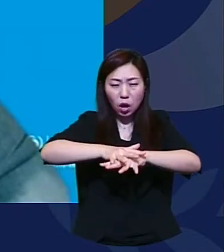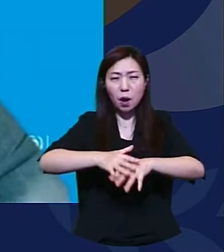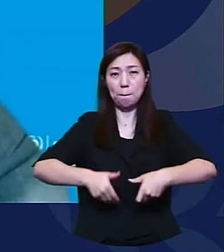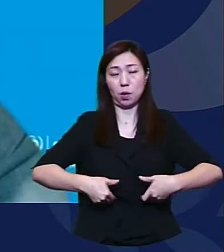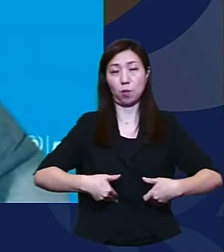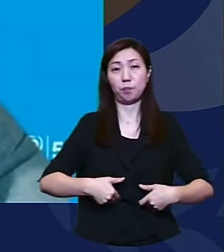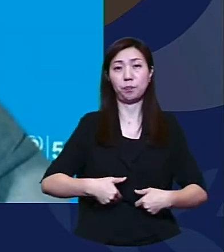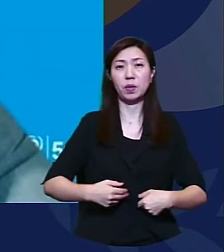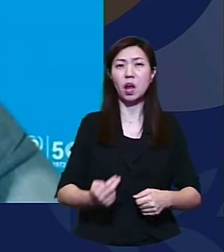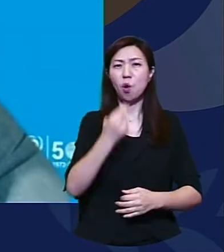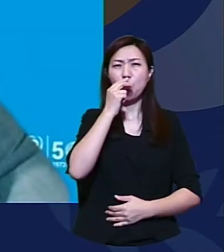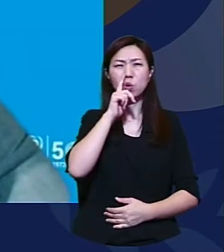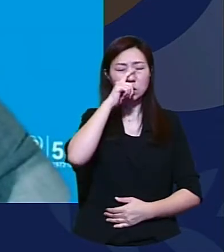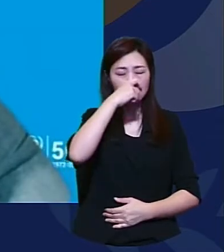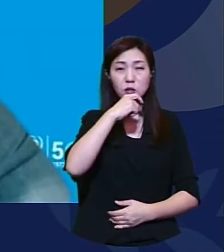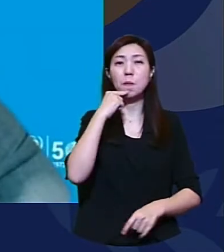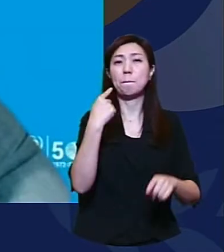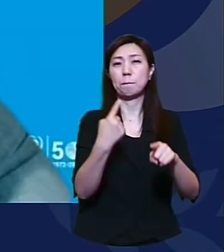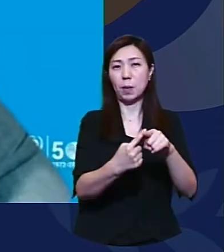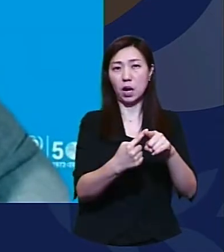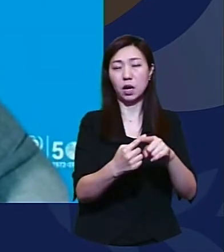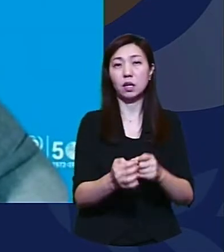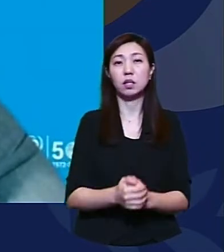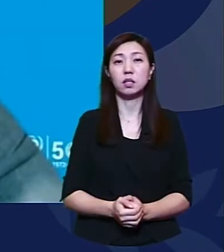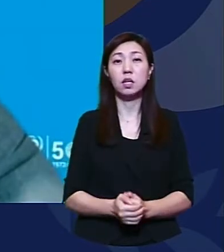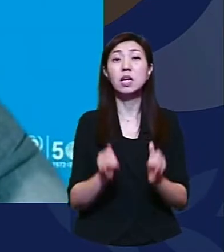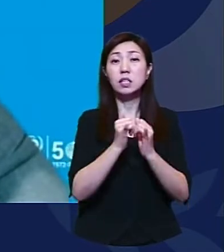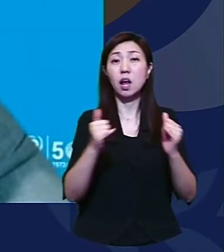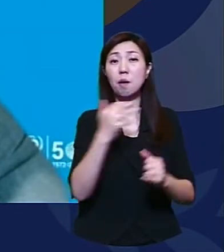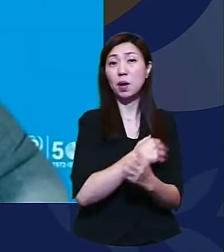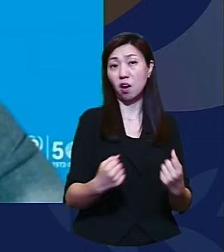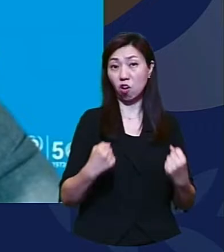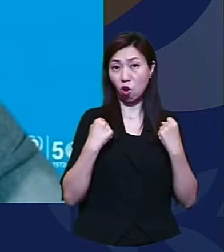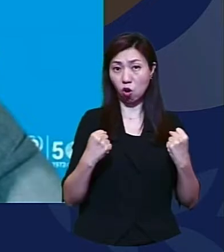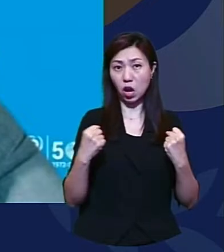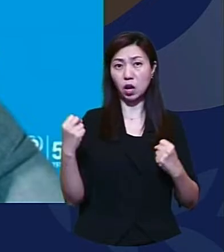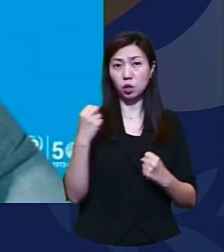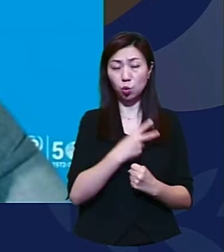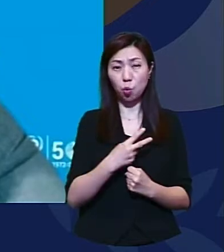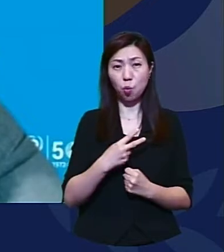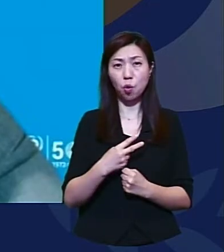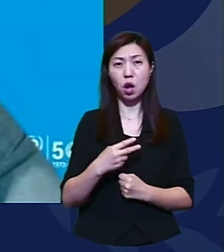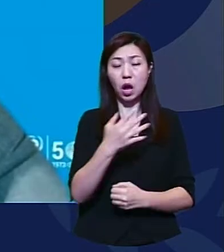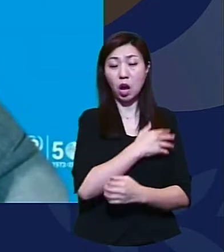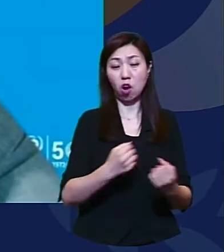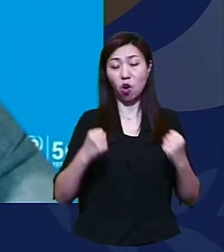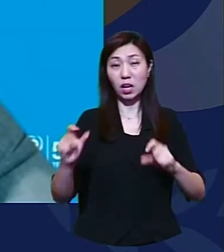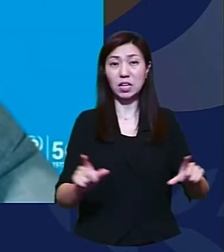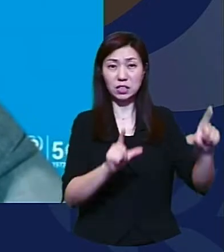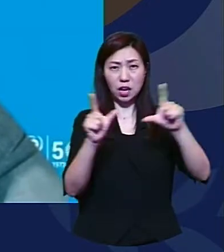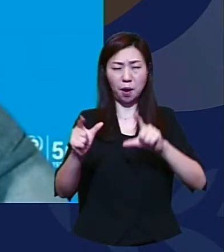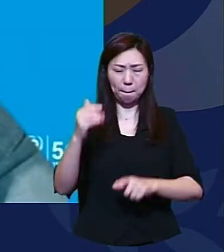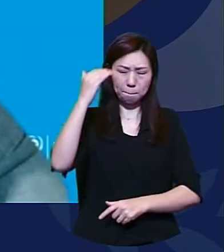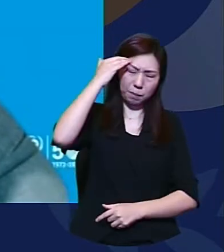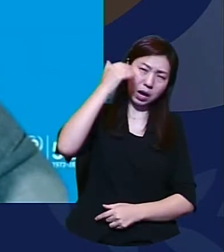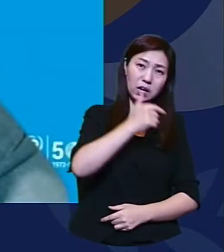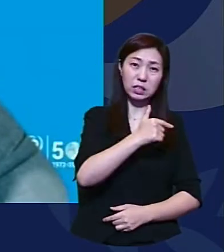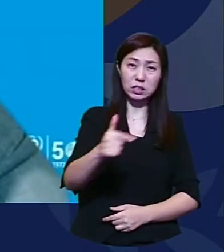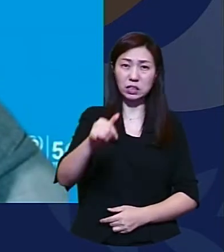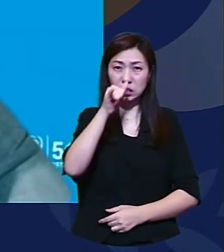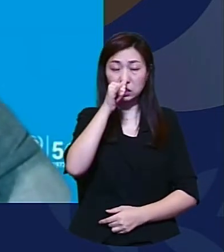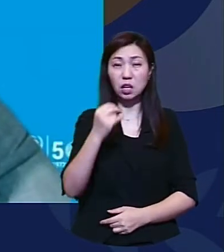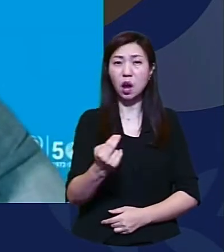the pollution crisis. The air pollution, chemicals, and waste that are destroying human health and